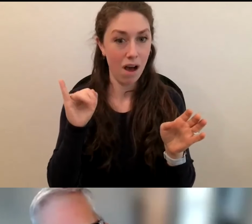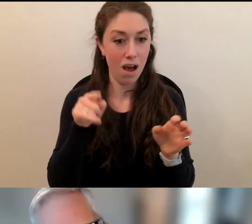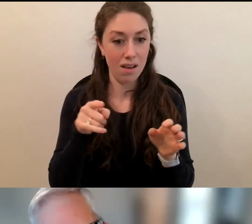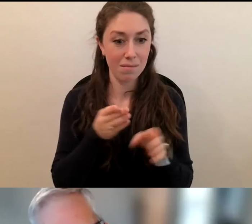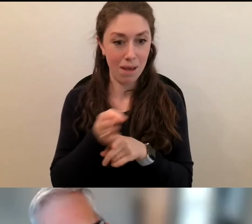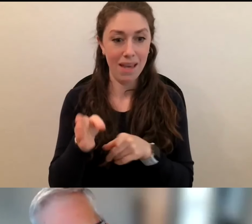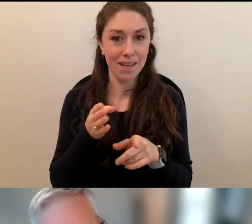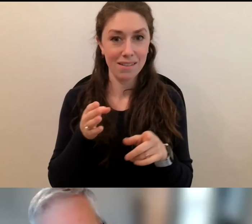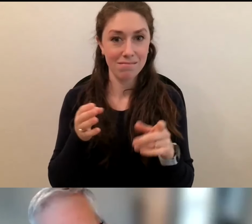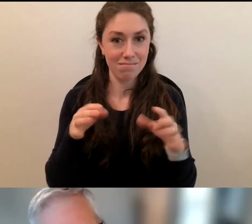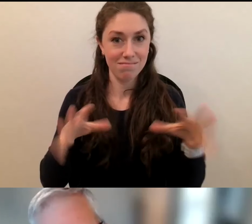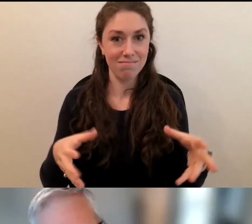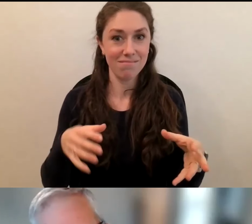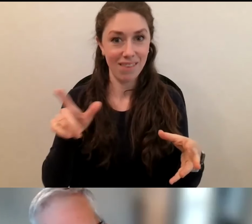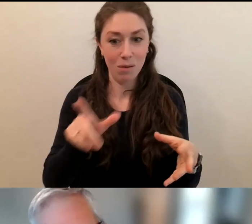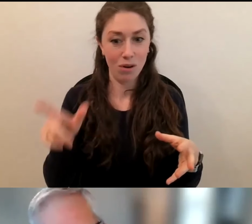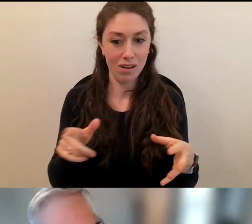ran that for 4.5 years.